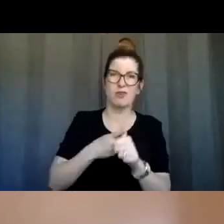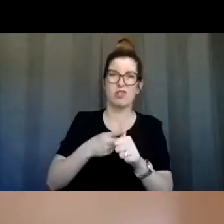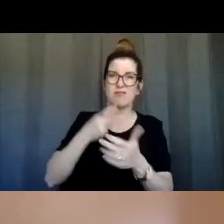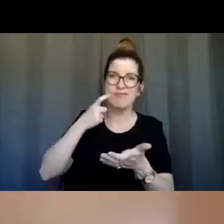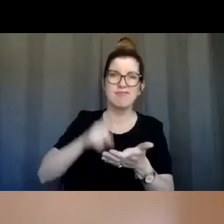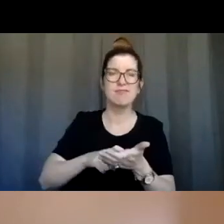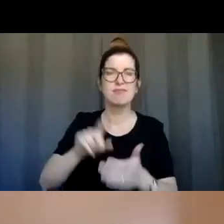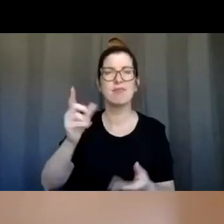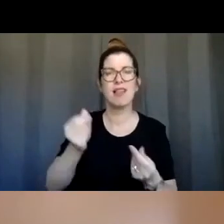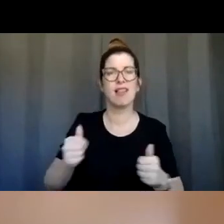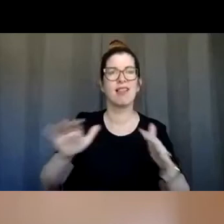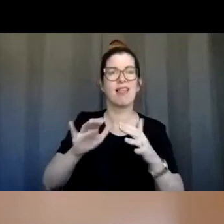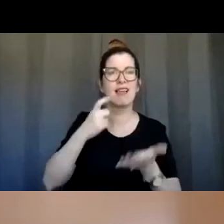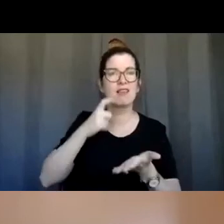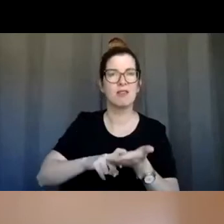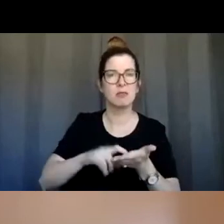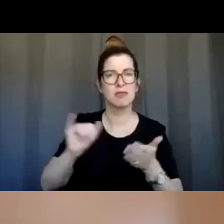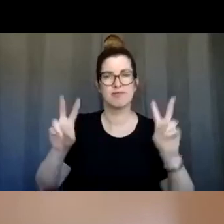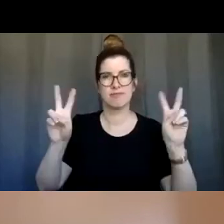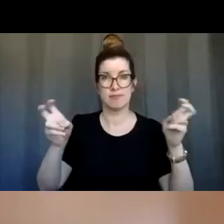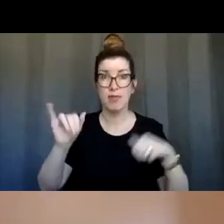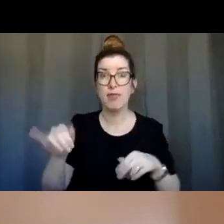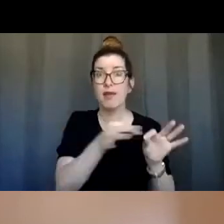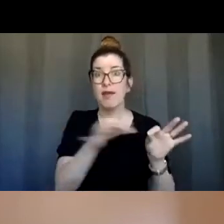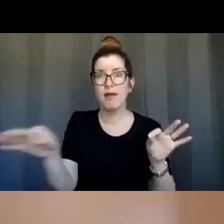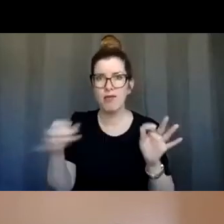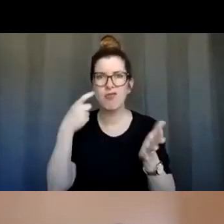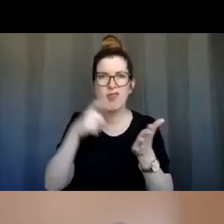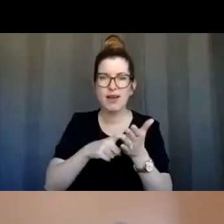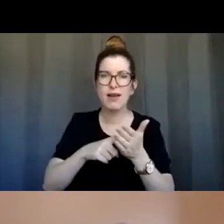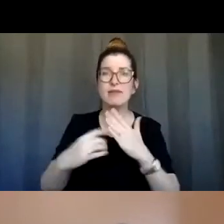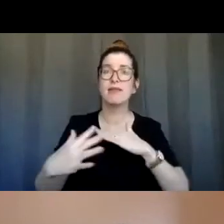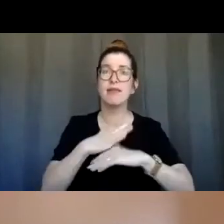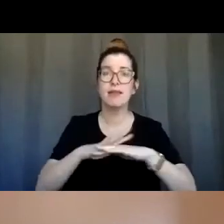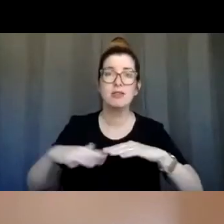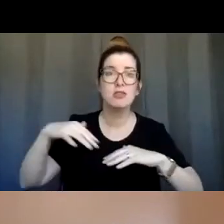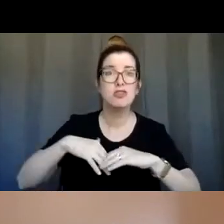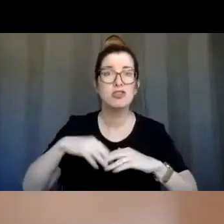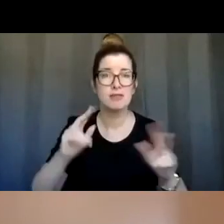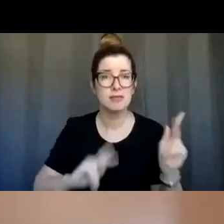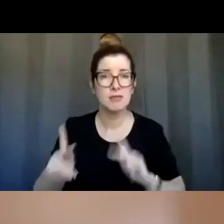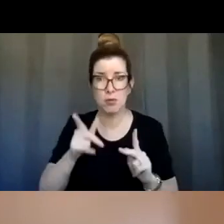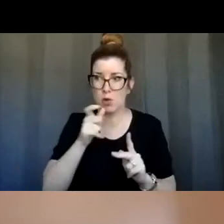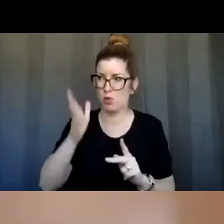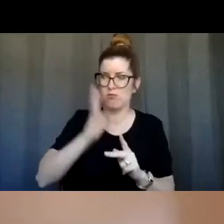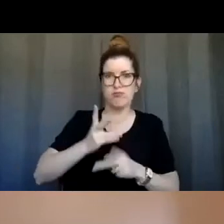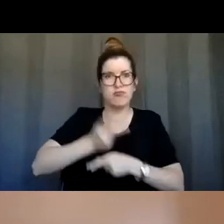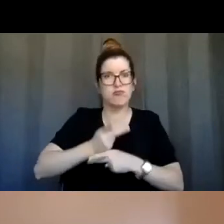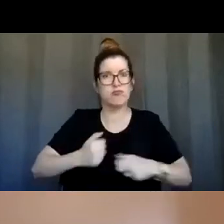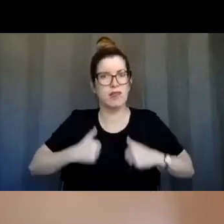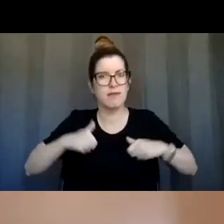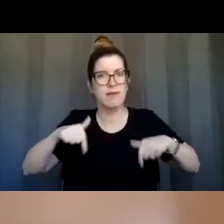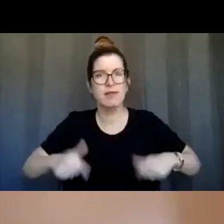land acknowledgement is a statement that recognizes that the indigenous people are the original inhabitants and caretakers of this land and its